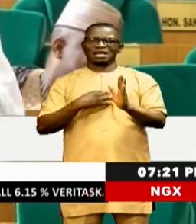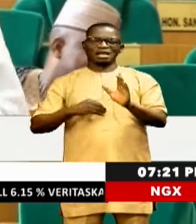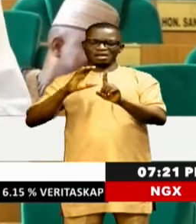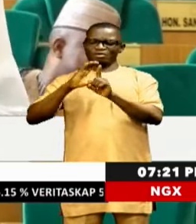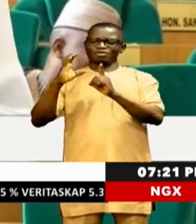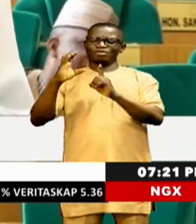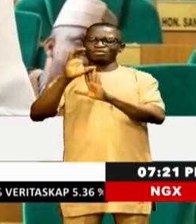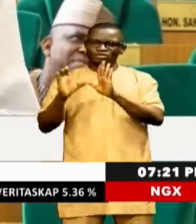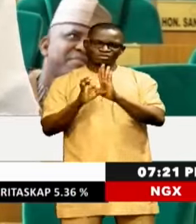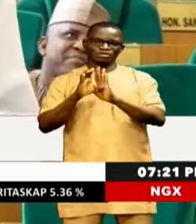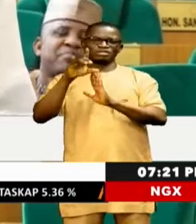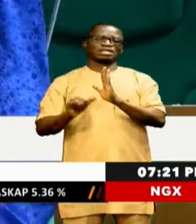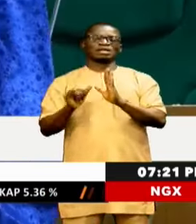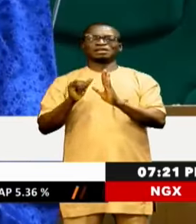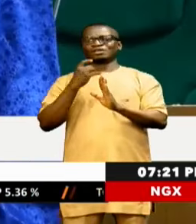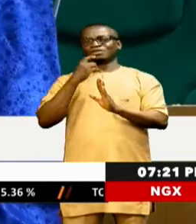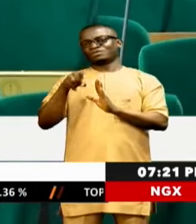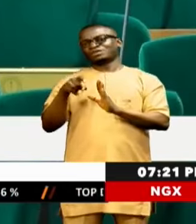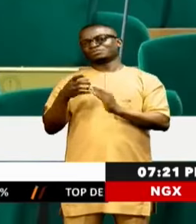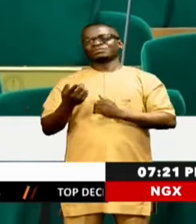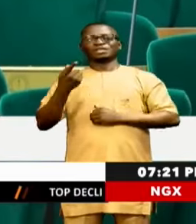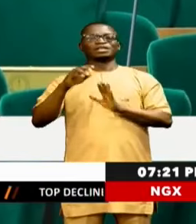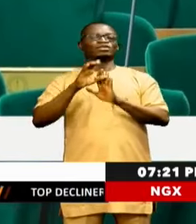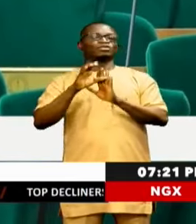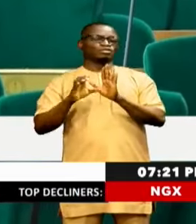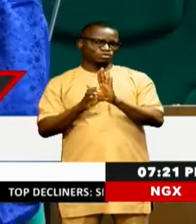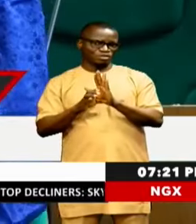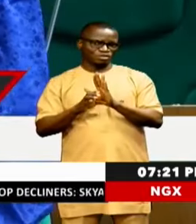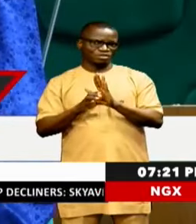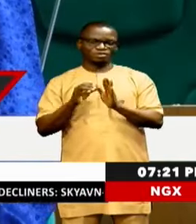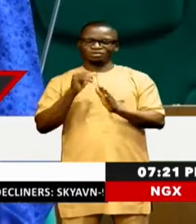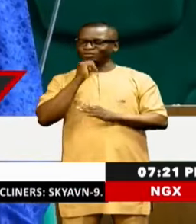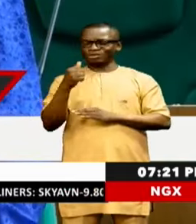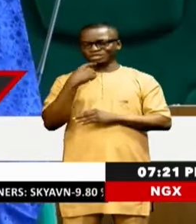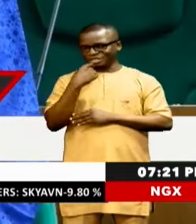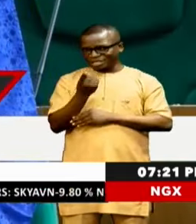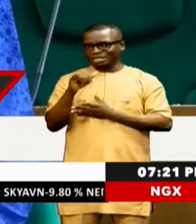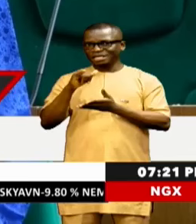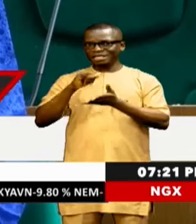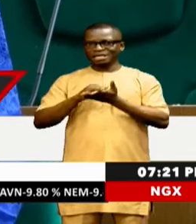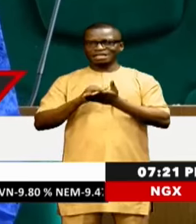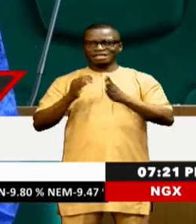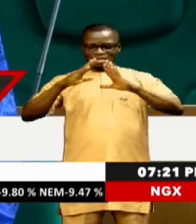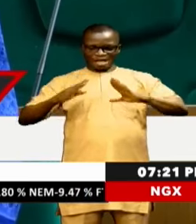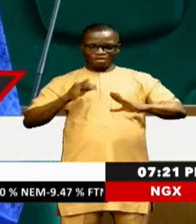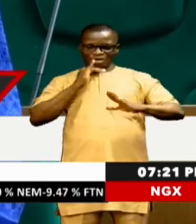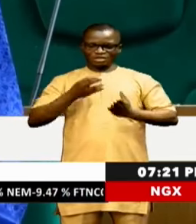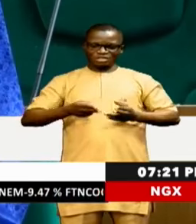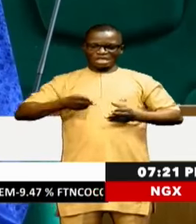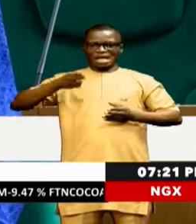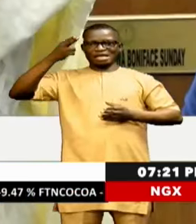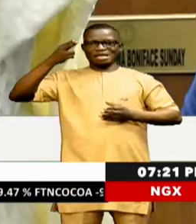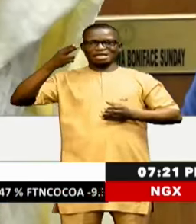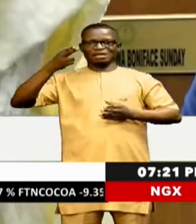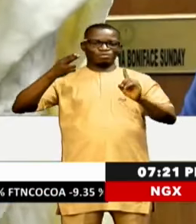constitutional order. The constitution did not mention that a chamber is higher than any other